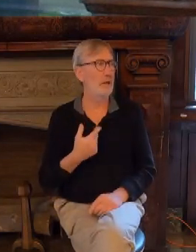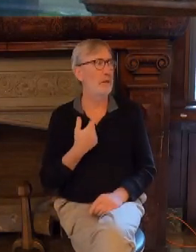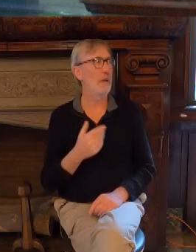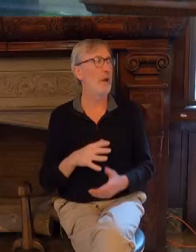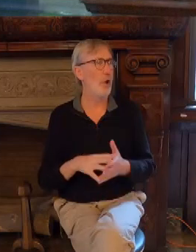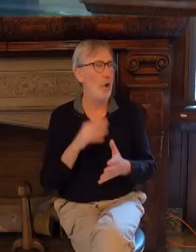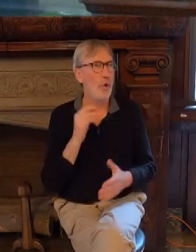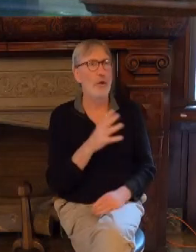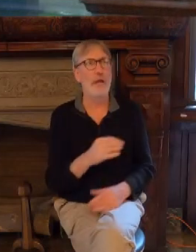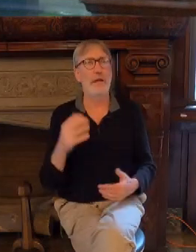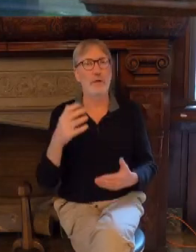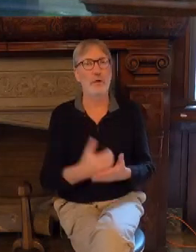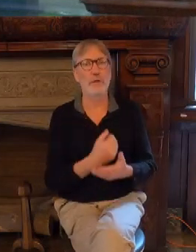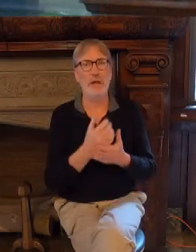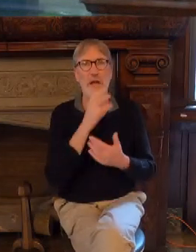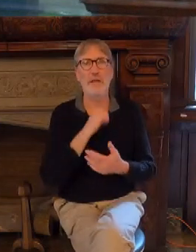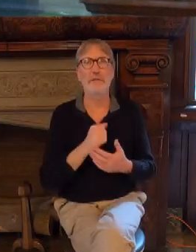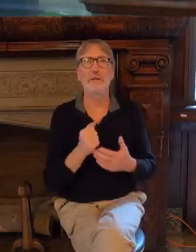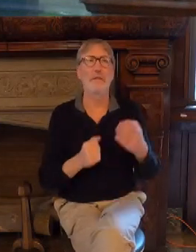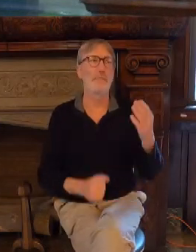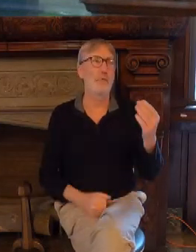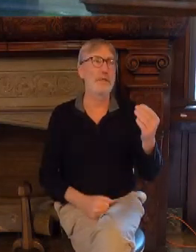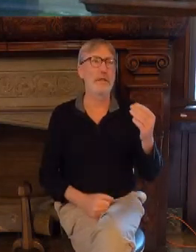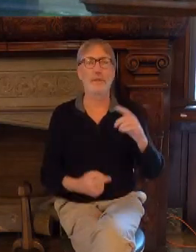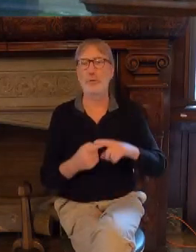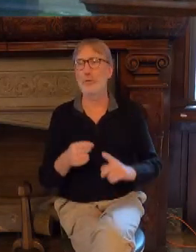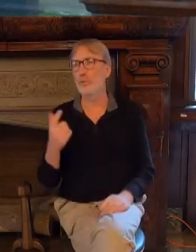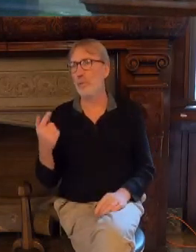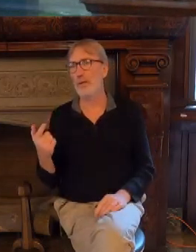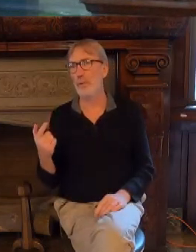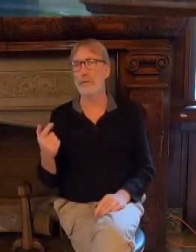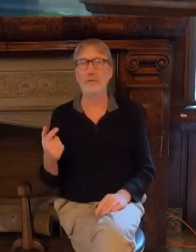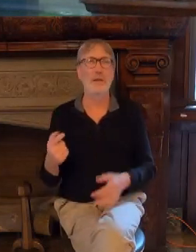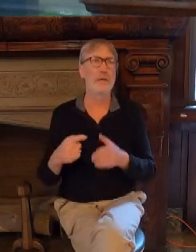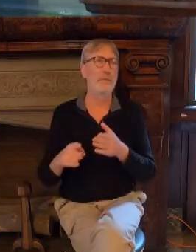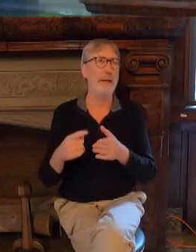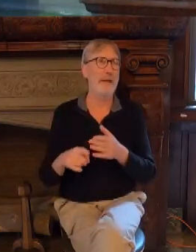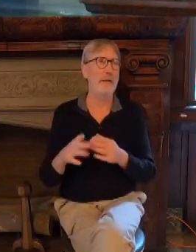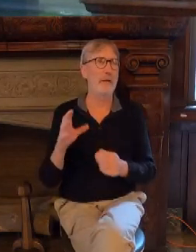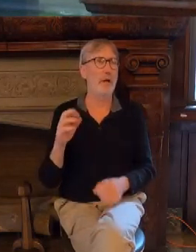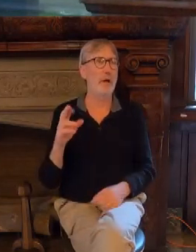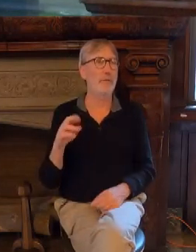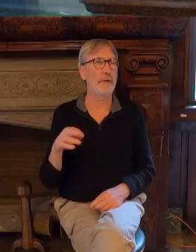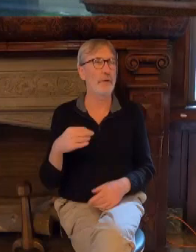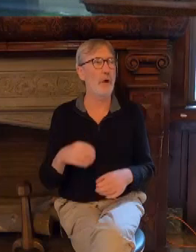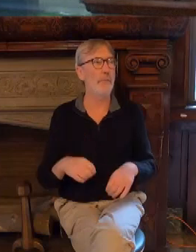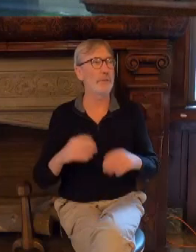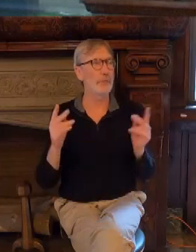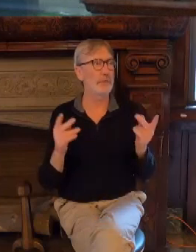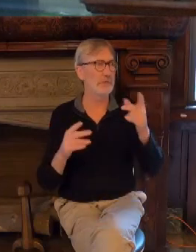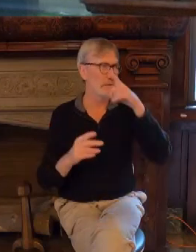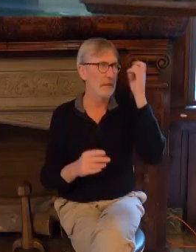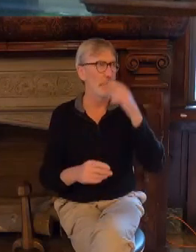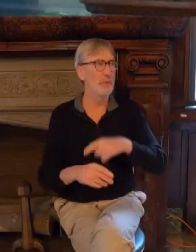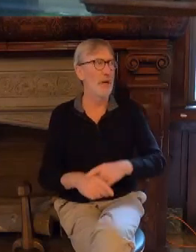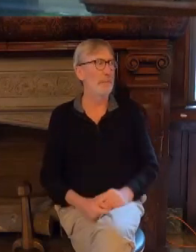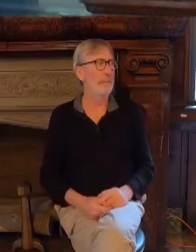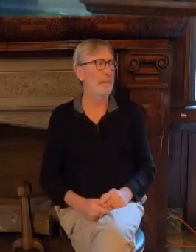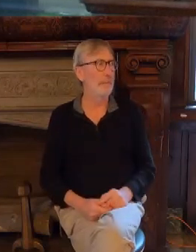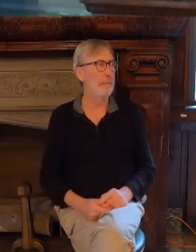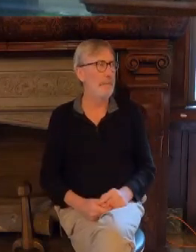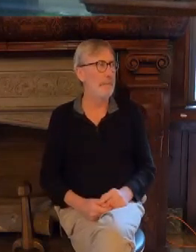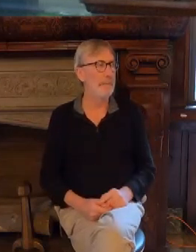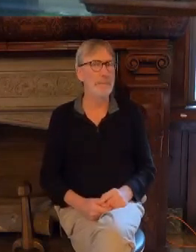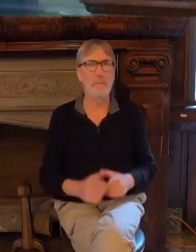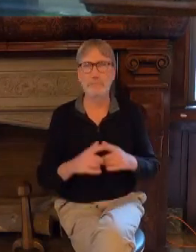for kids ages 14 to 21 to get paid career opportunities throughout the summer at a variety of